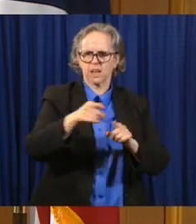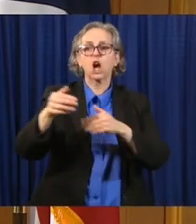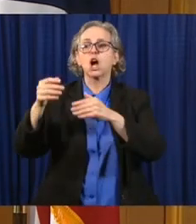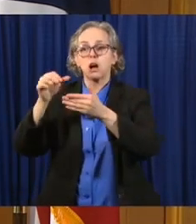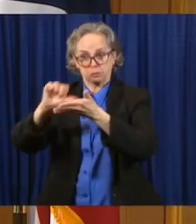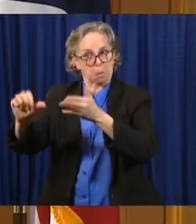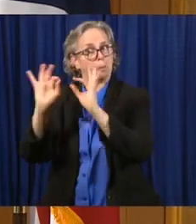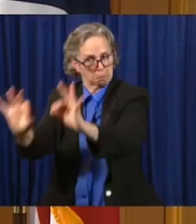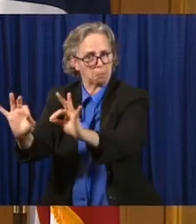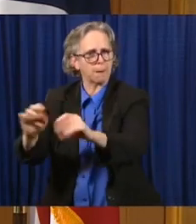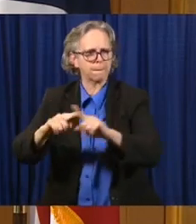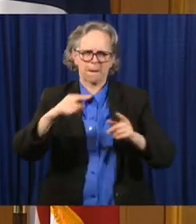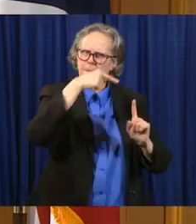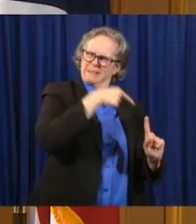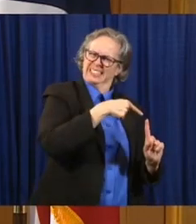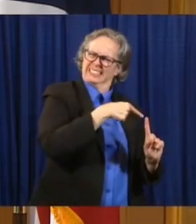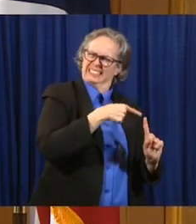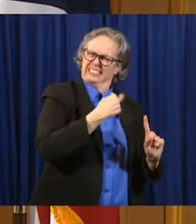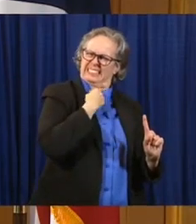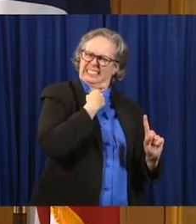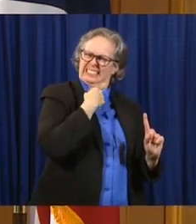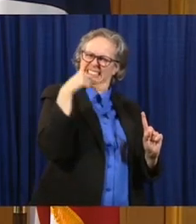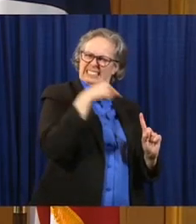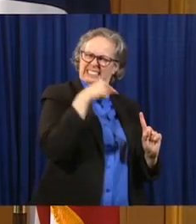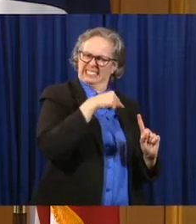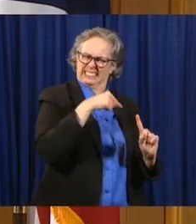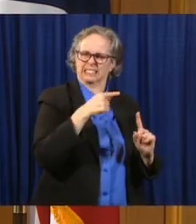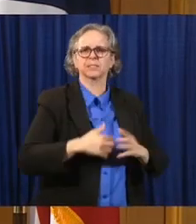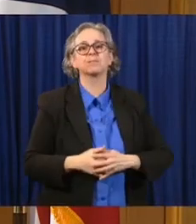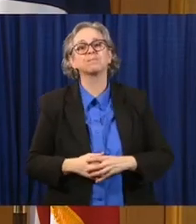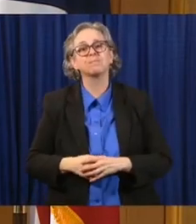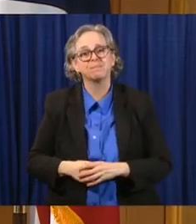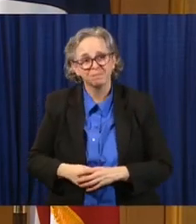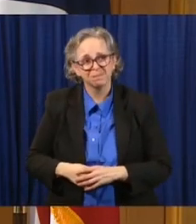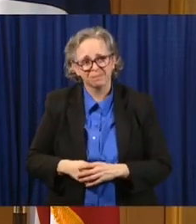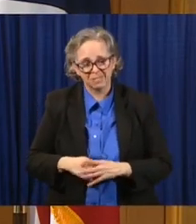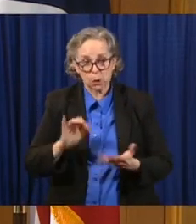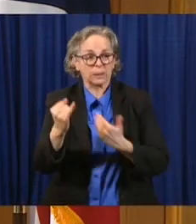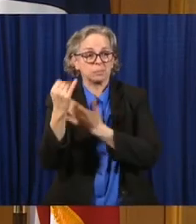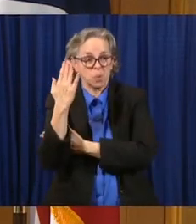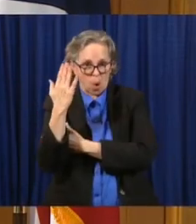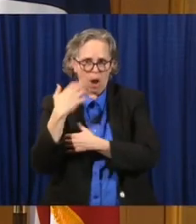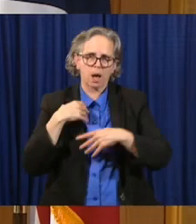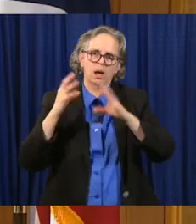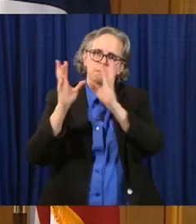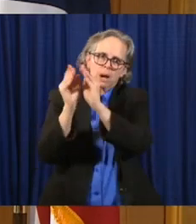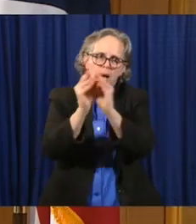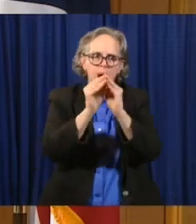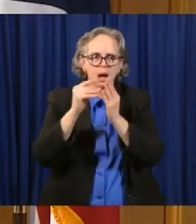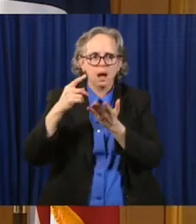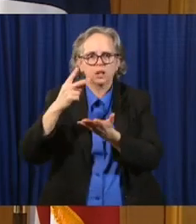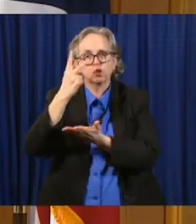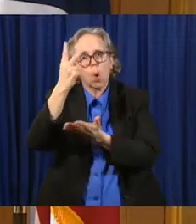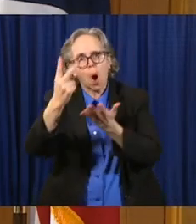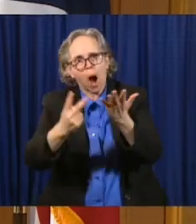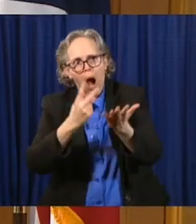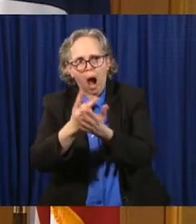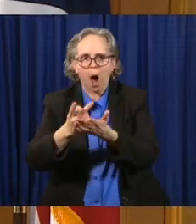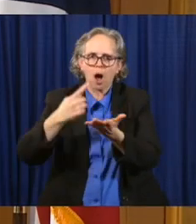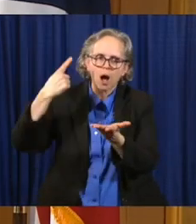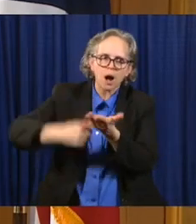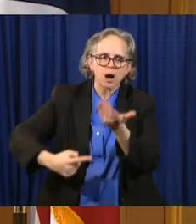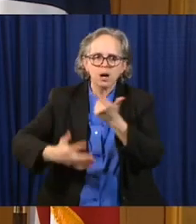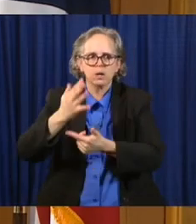morning, we were on the phone, I think, about 2 hours, and I asked the hospitals of the state of